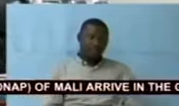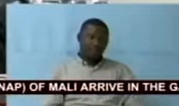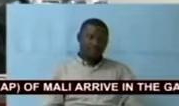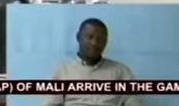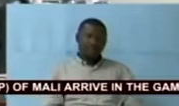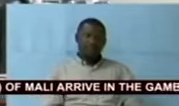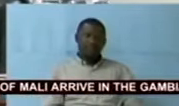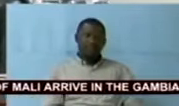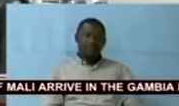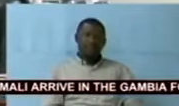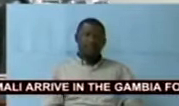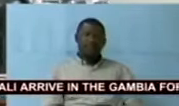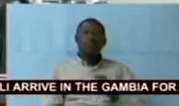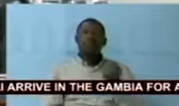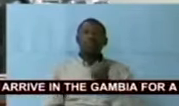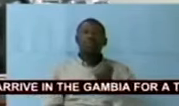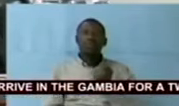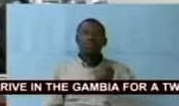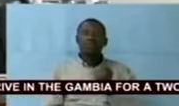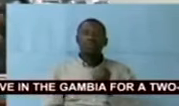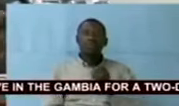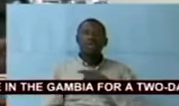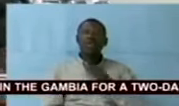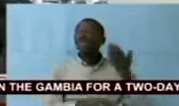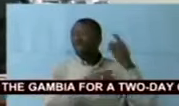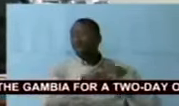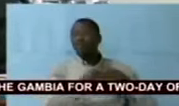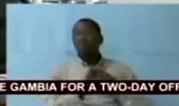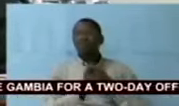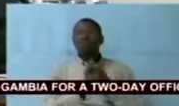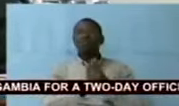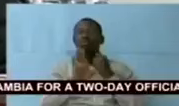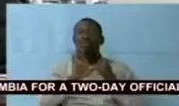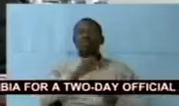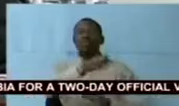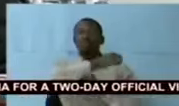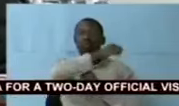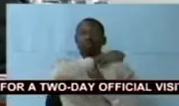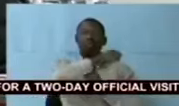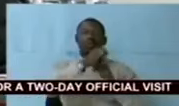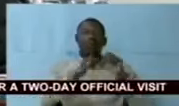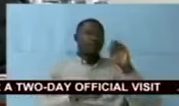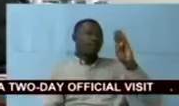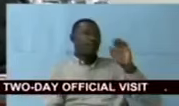was as a result of his defense of Baba Job.